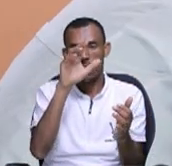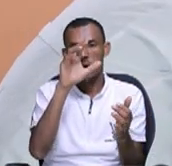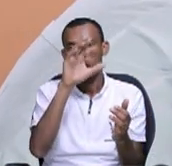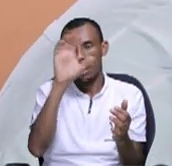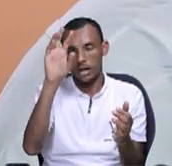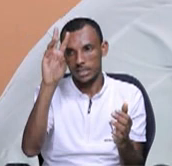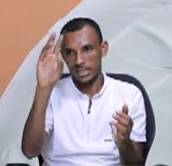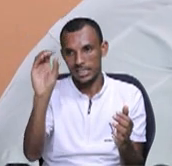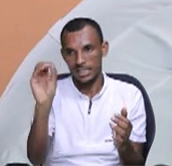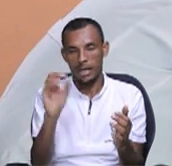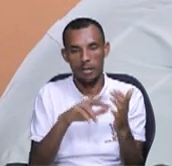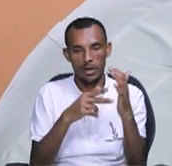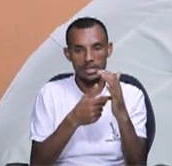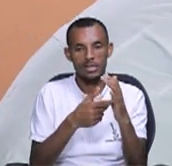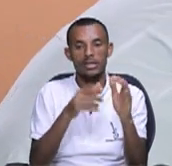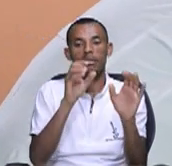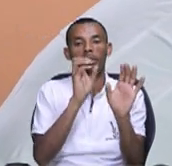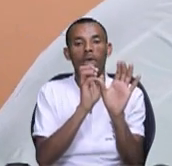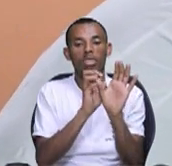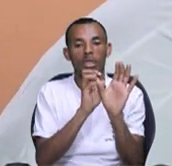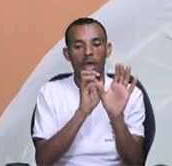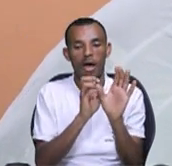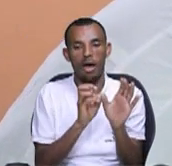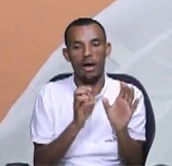360 degree mean theta in radian